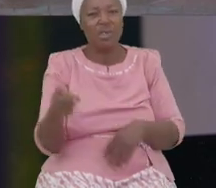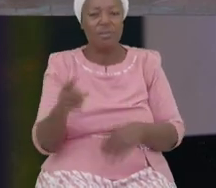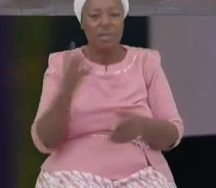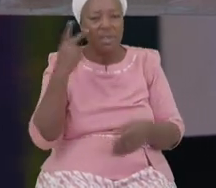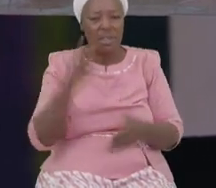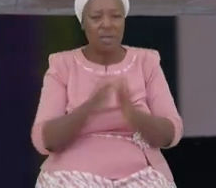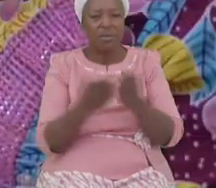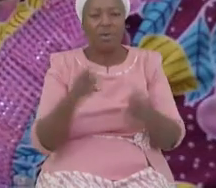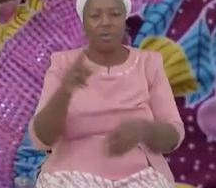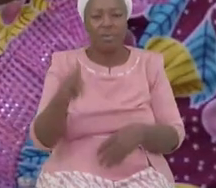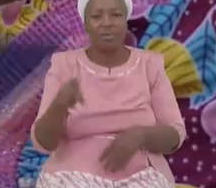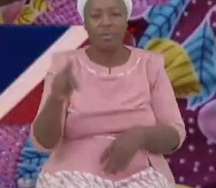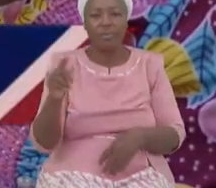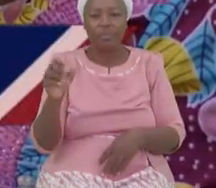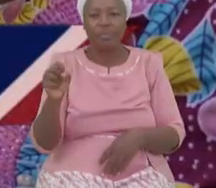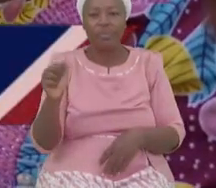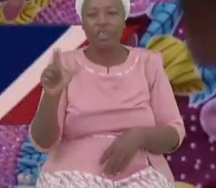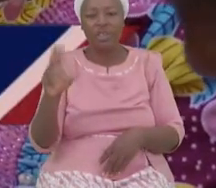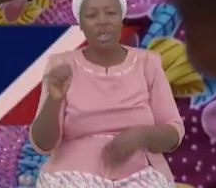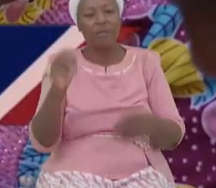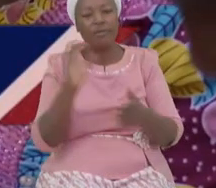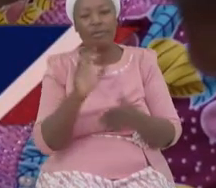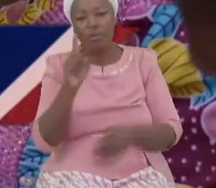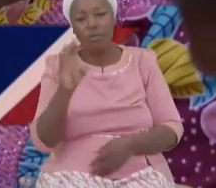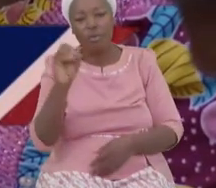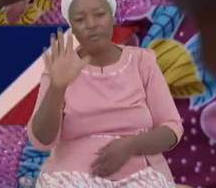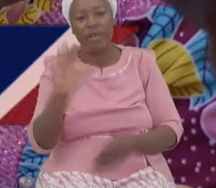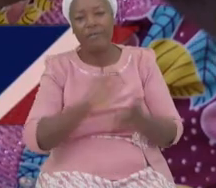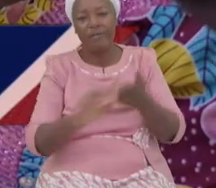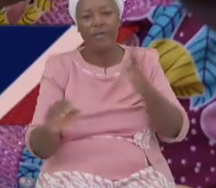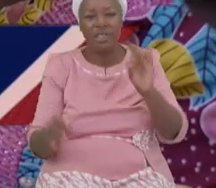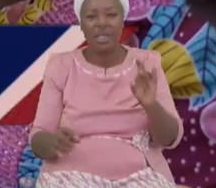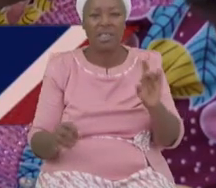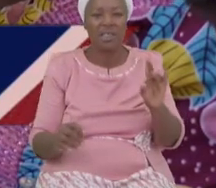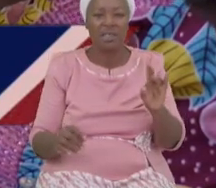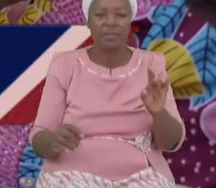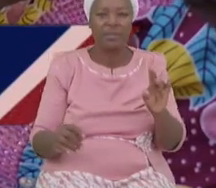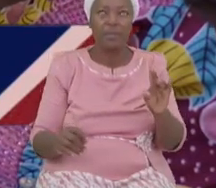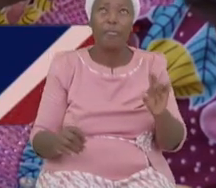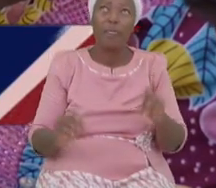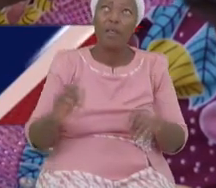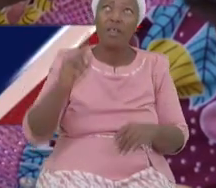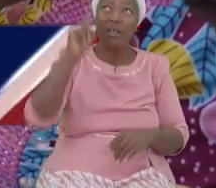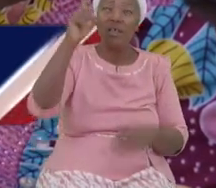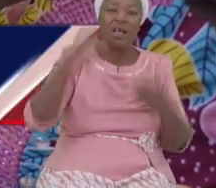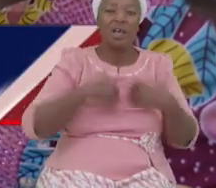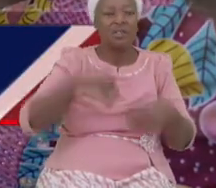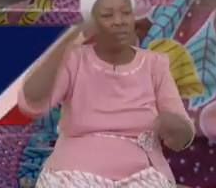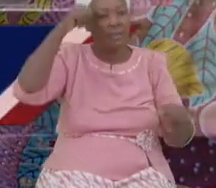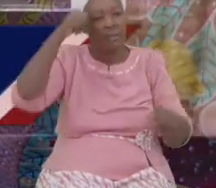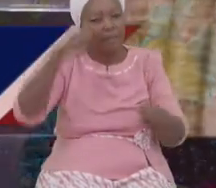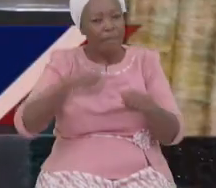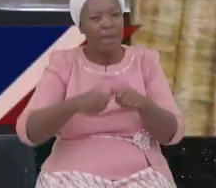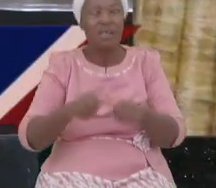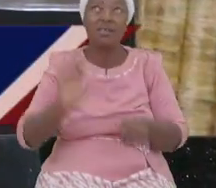105. I'm reading from verse 8. In Psalm 105, verse 8, he has remembered his covenant